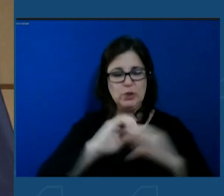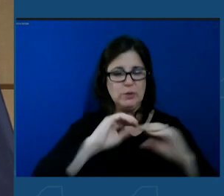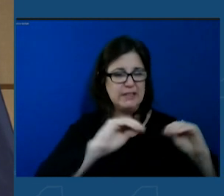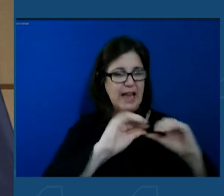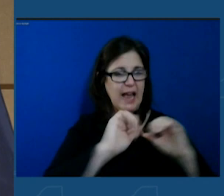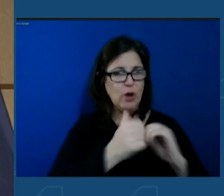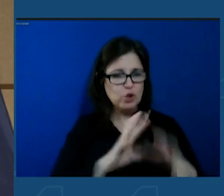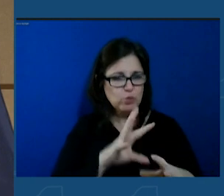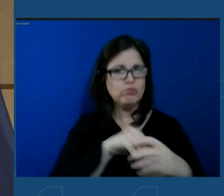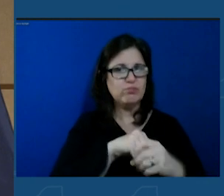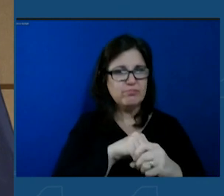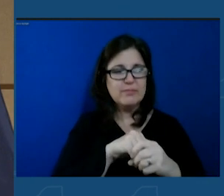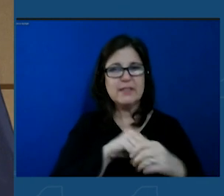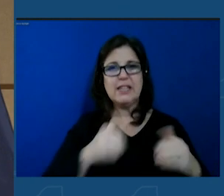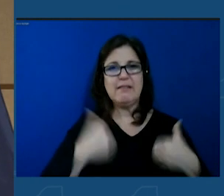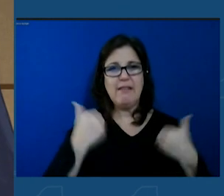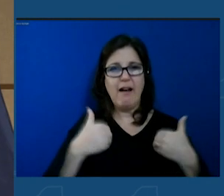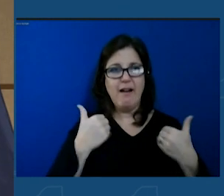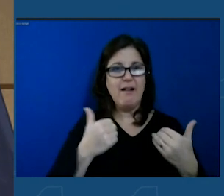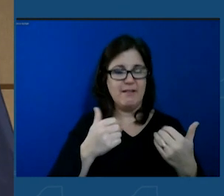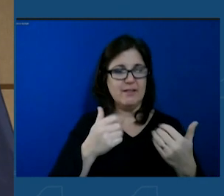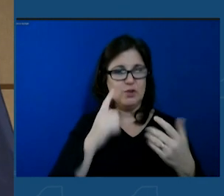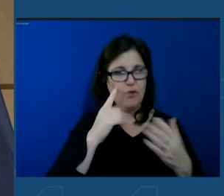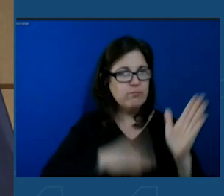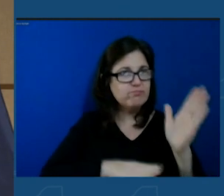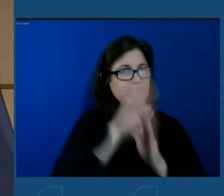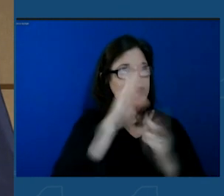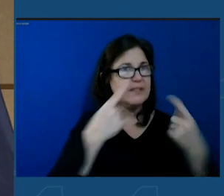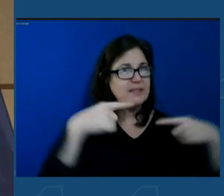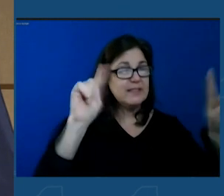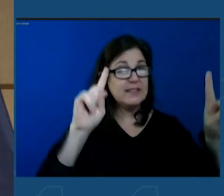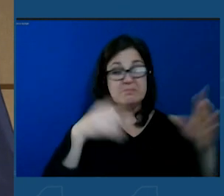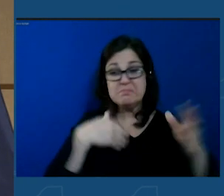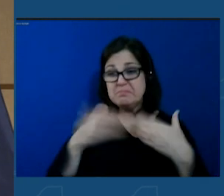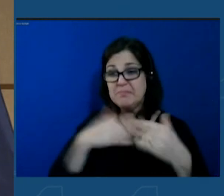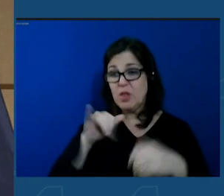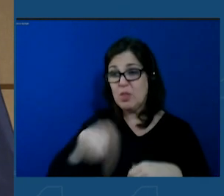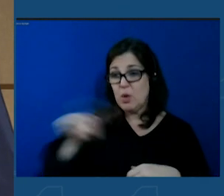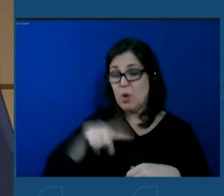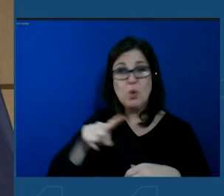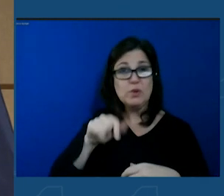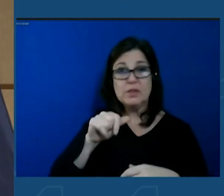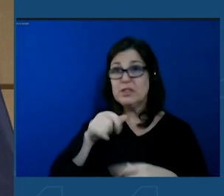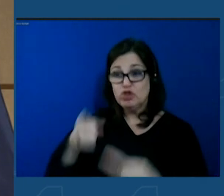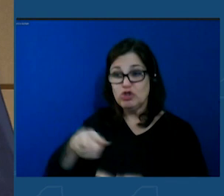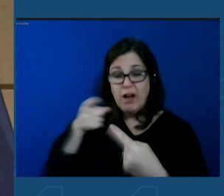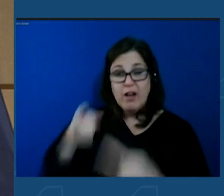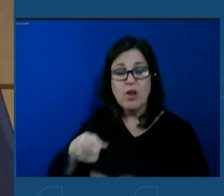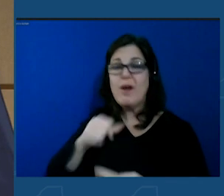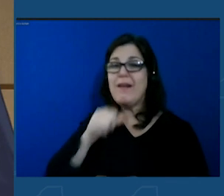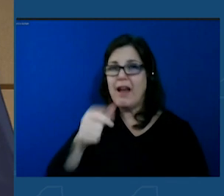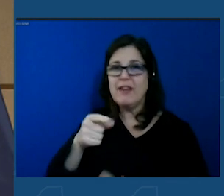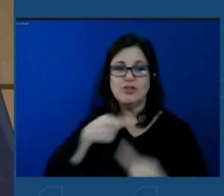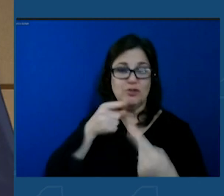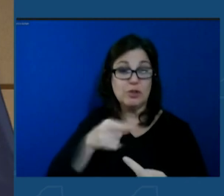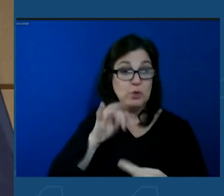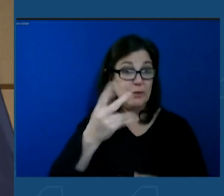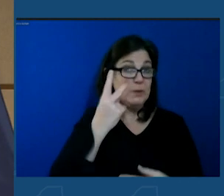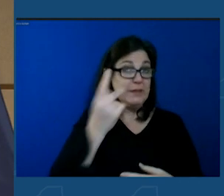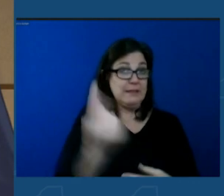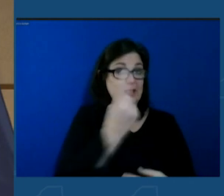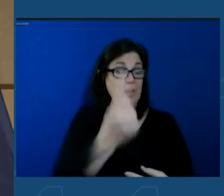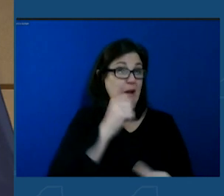they struggle or not. If you help them while they are not struggling, you can prevent them from struggling.